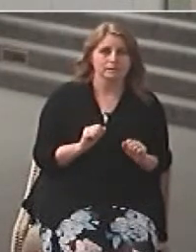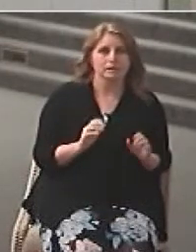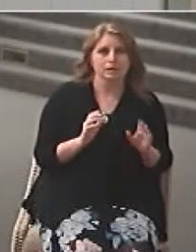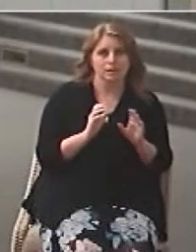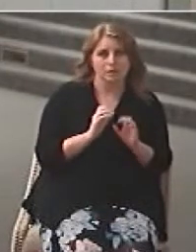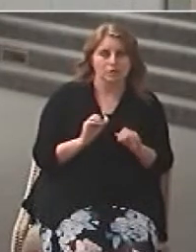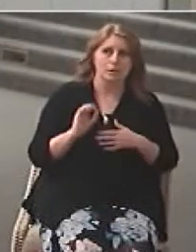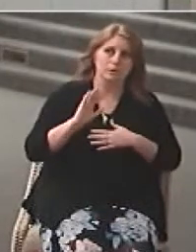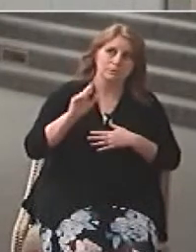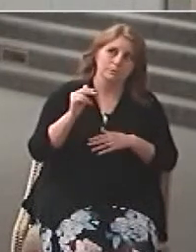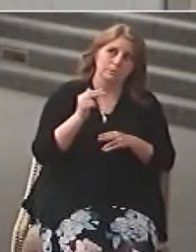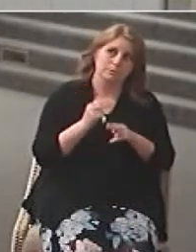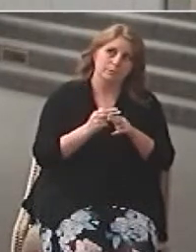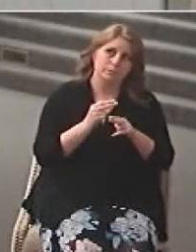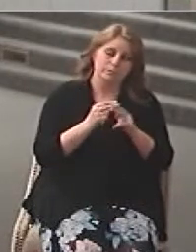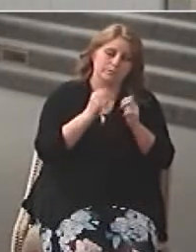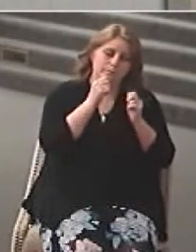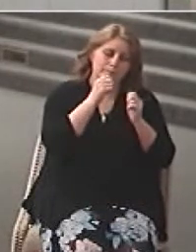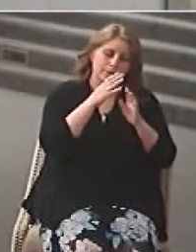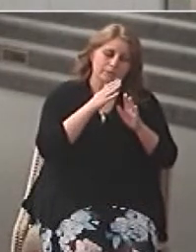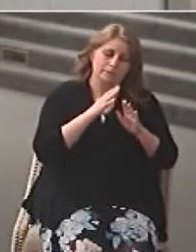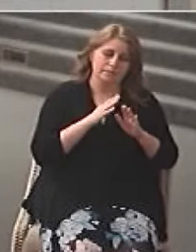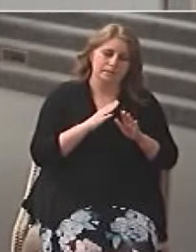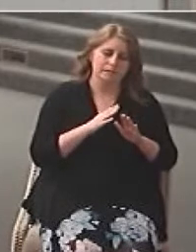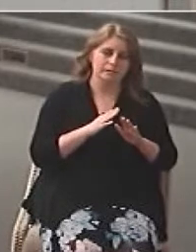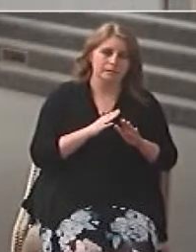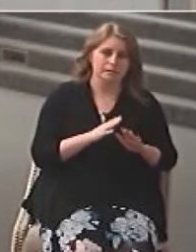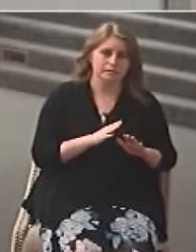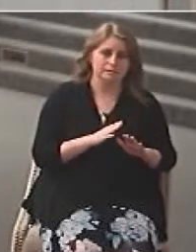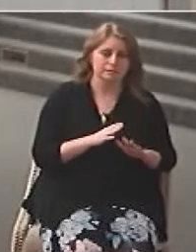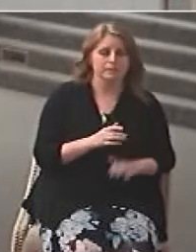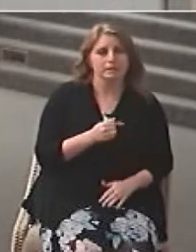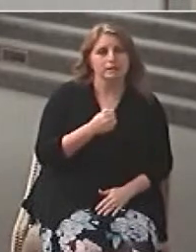bless His name. I'll never